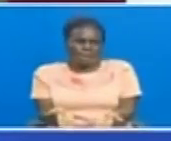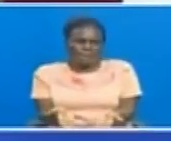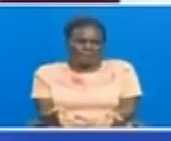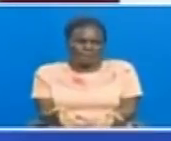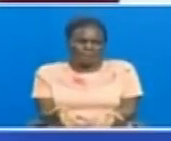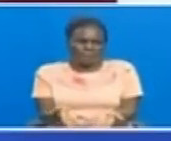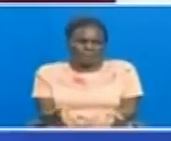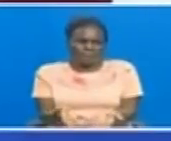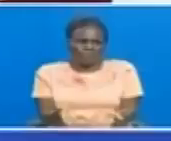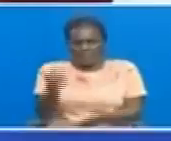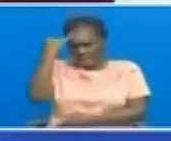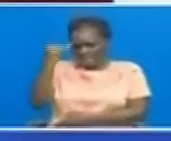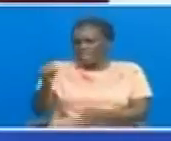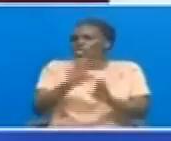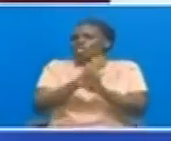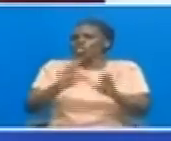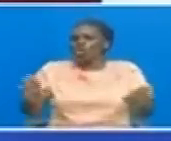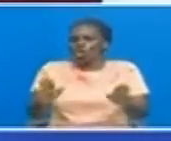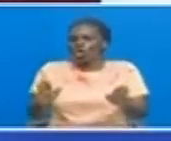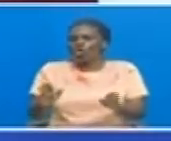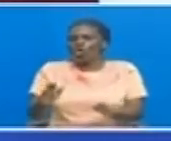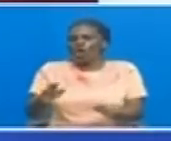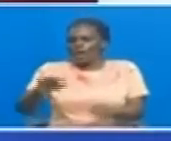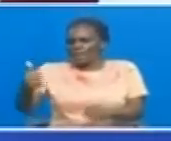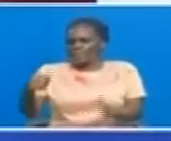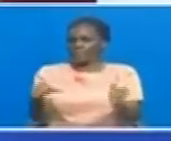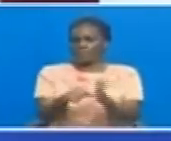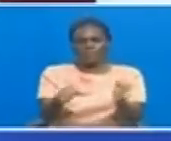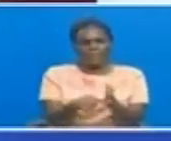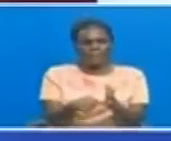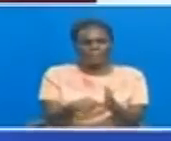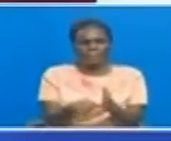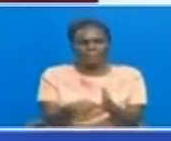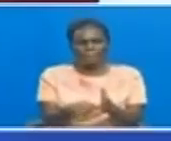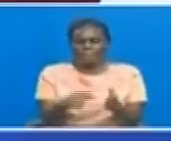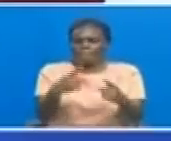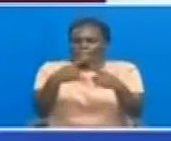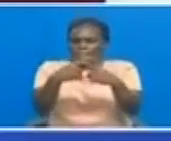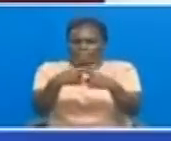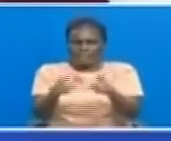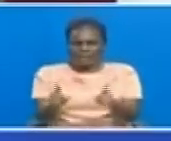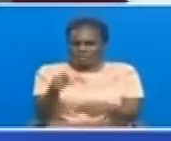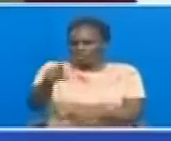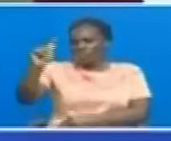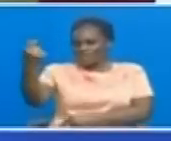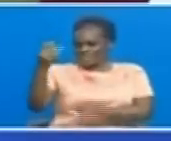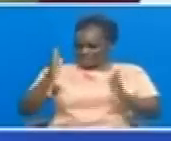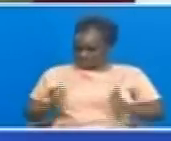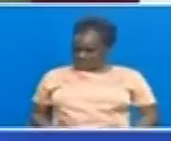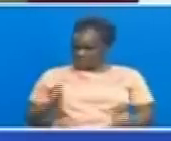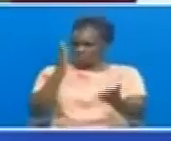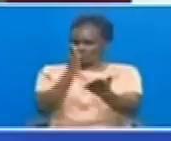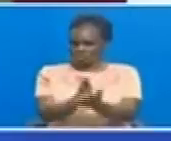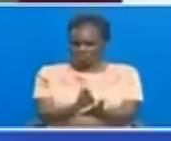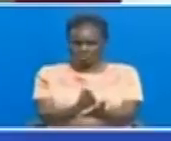I mean, ideally there should be no transport in a national park. But you're a Kenyan.